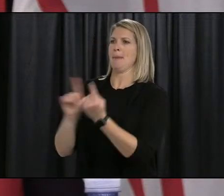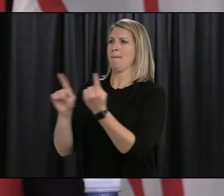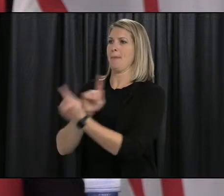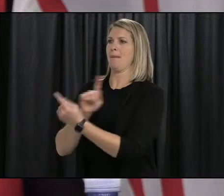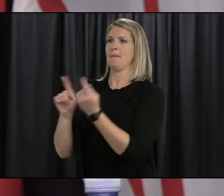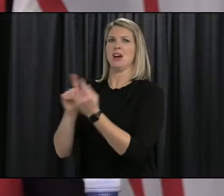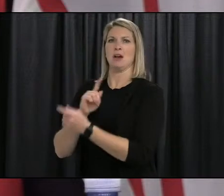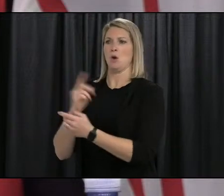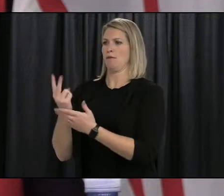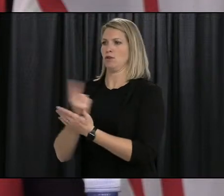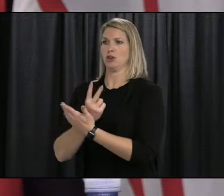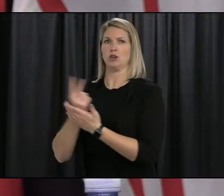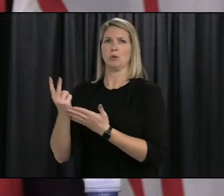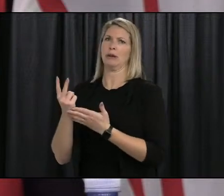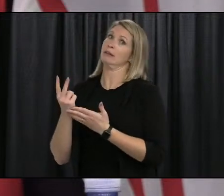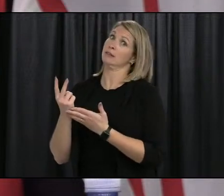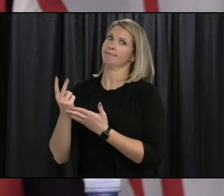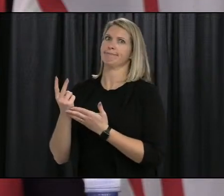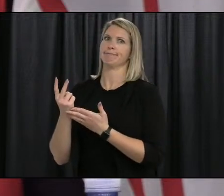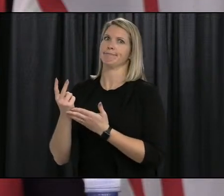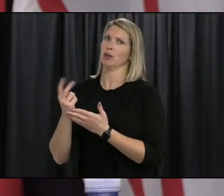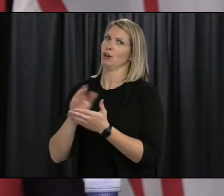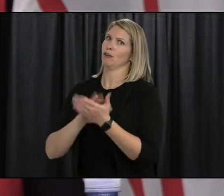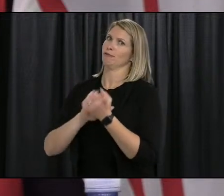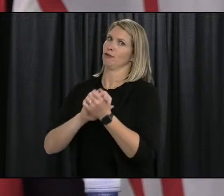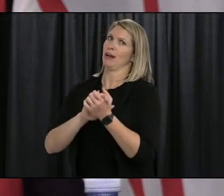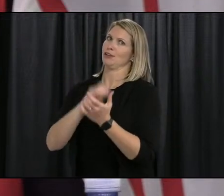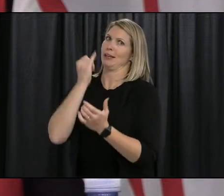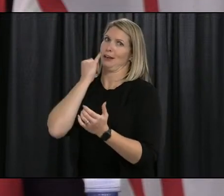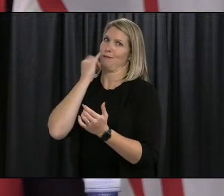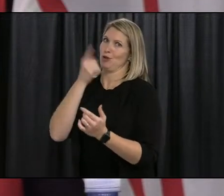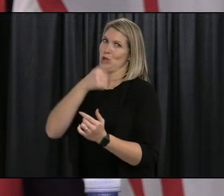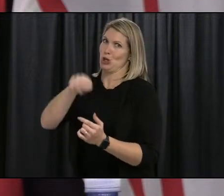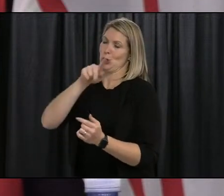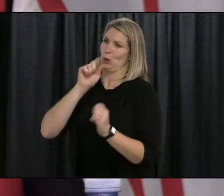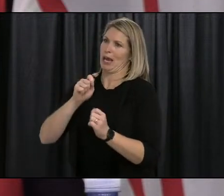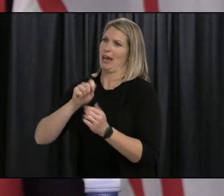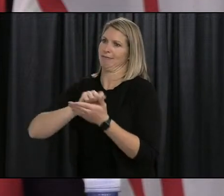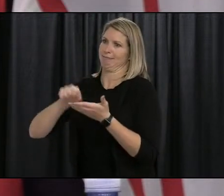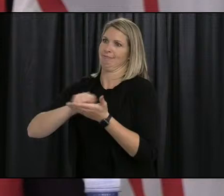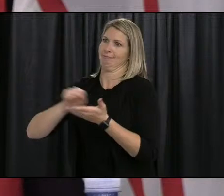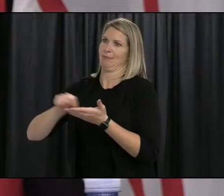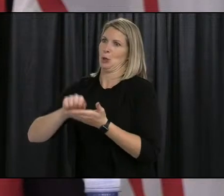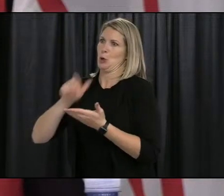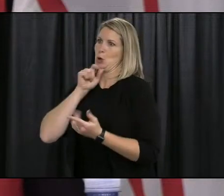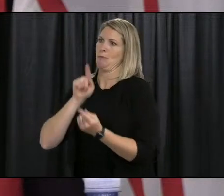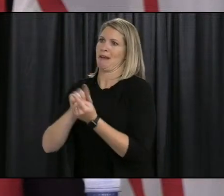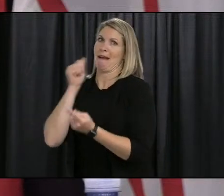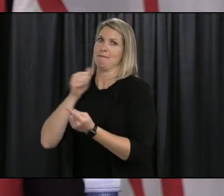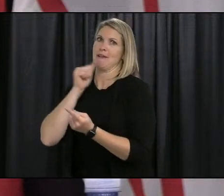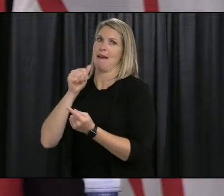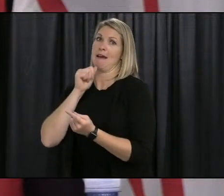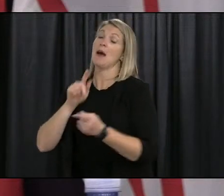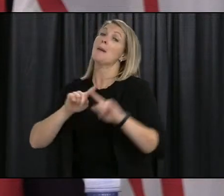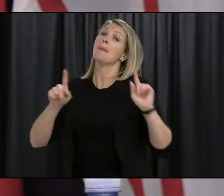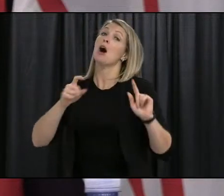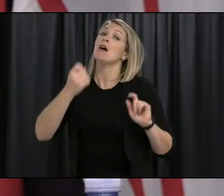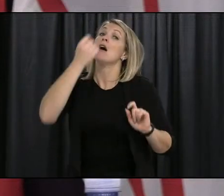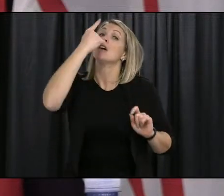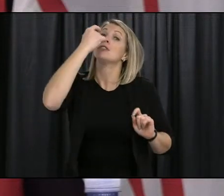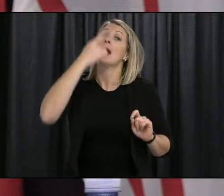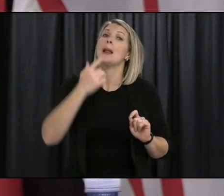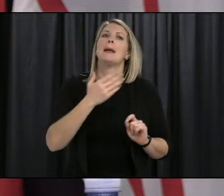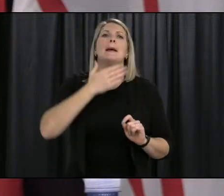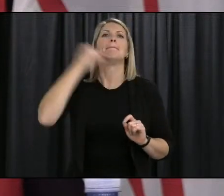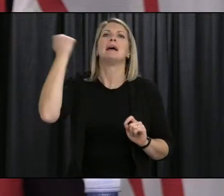on a 14-day cycle, well done and congratulations. The COVID Alert app, however, on your smartphone is just as